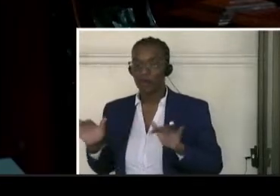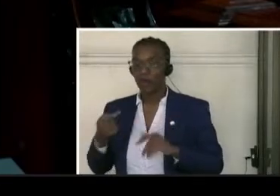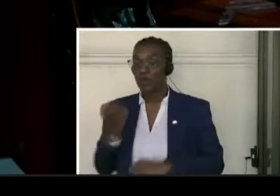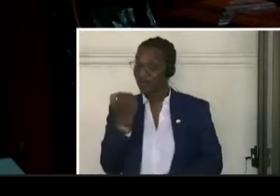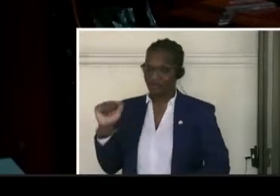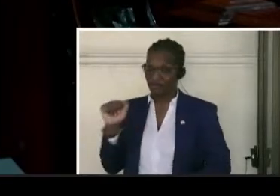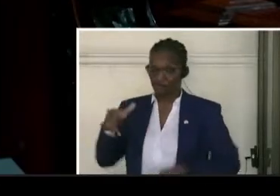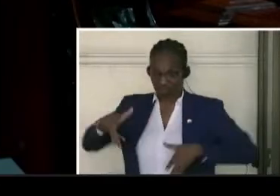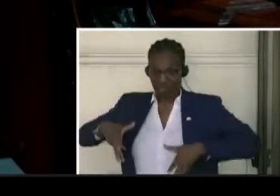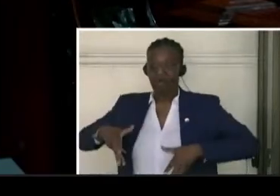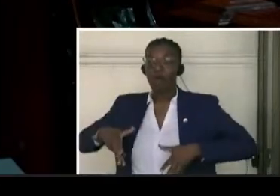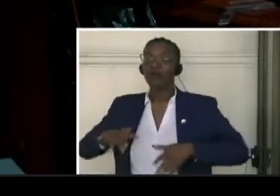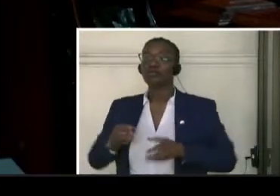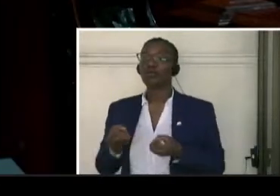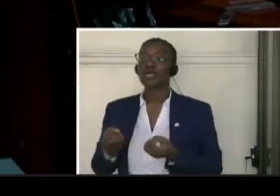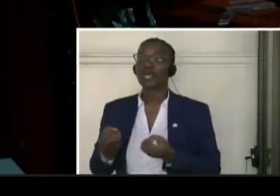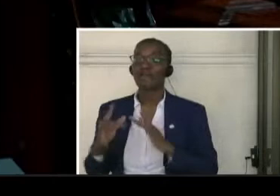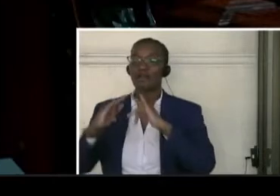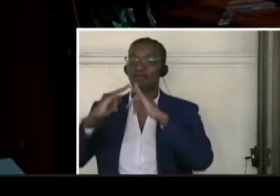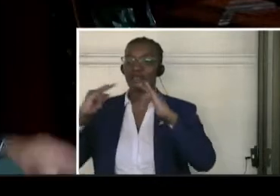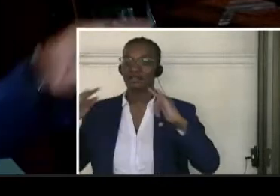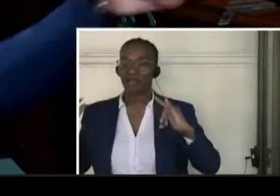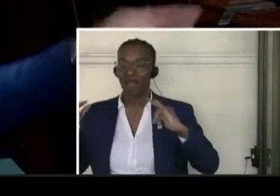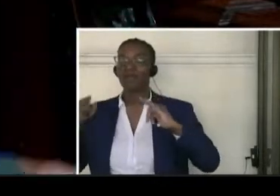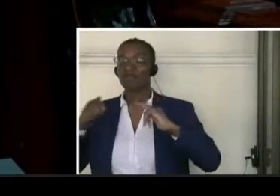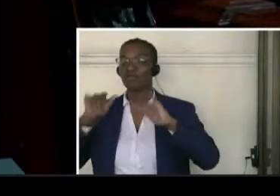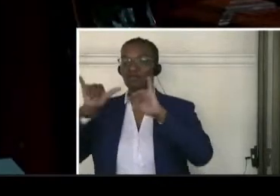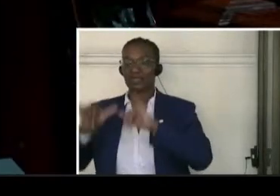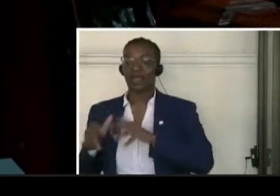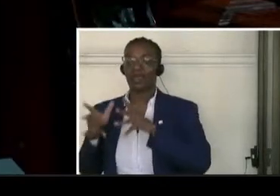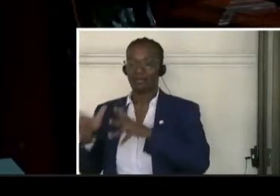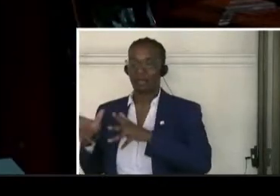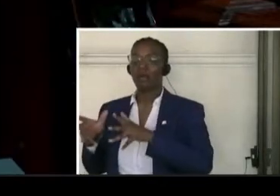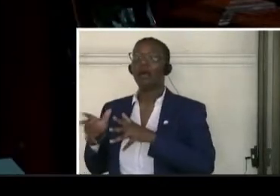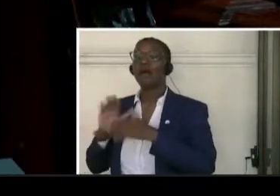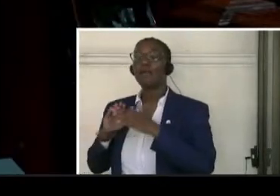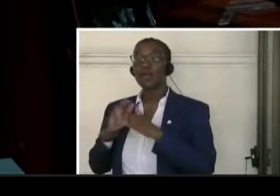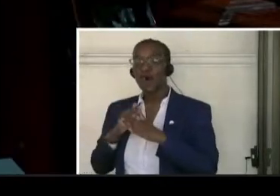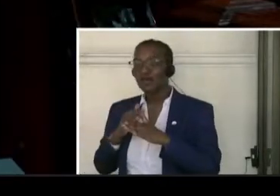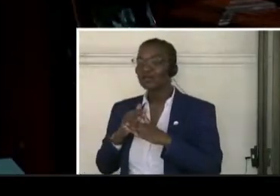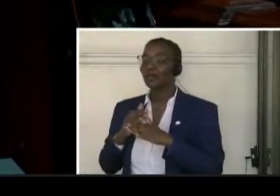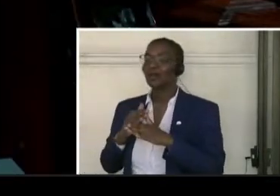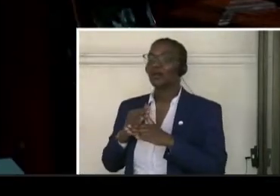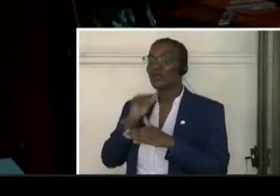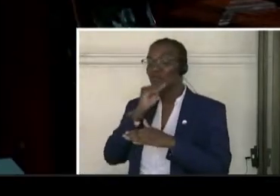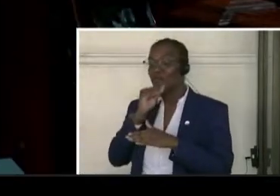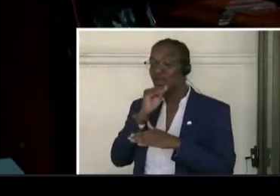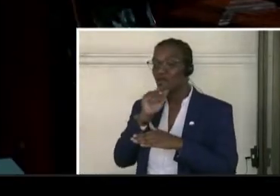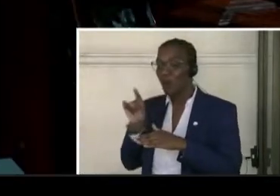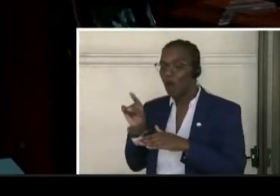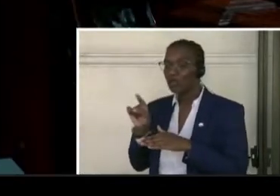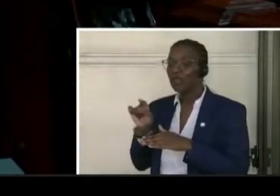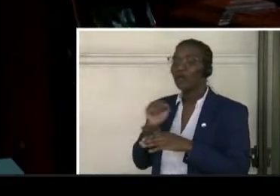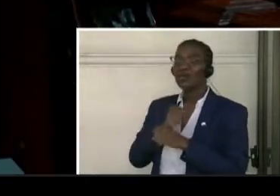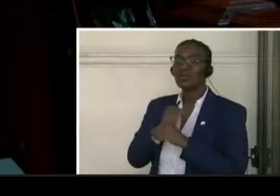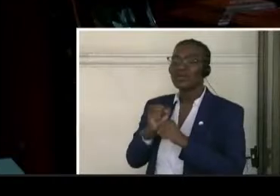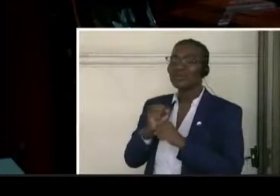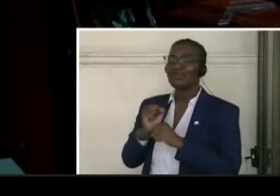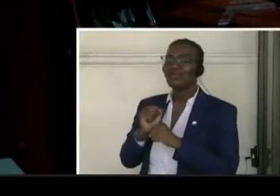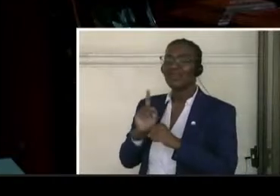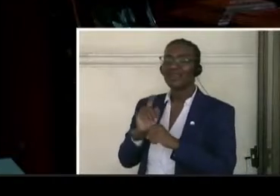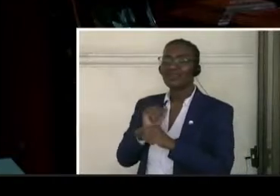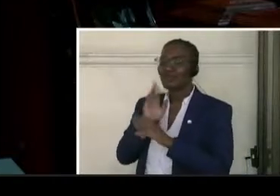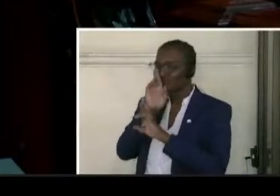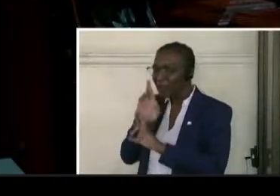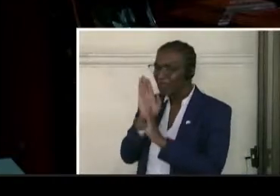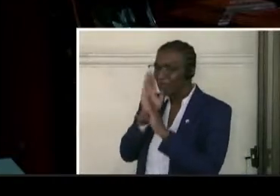refused in this province to give people marquees and tents to live in them because that will literally, you know, it will be degrading the lives of